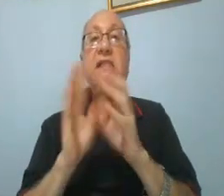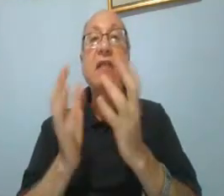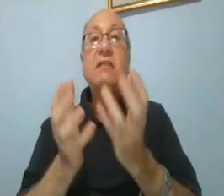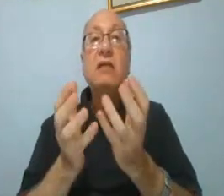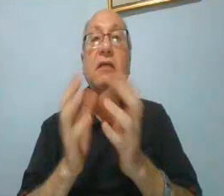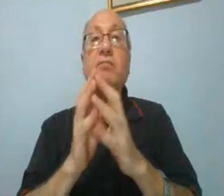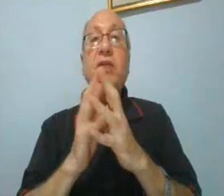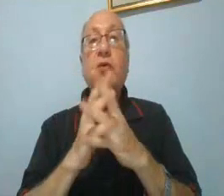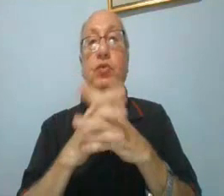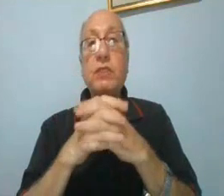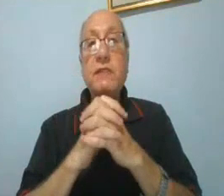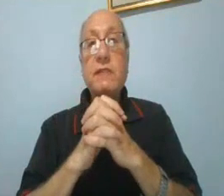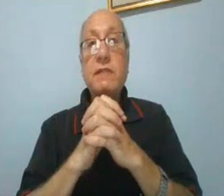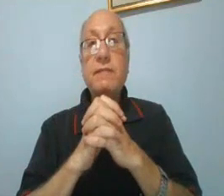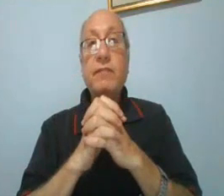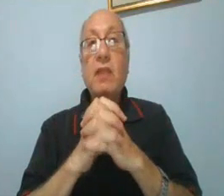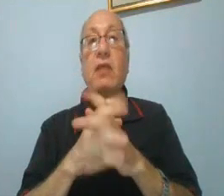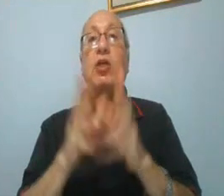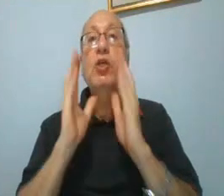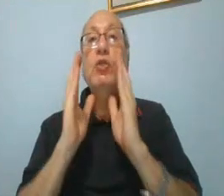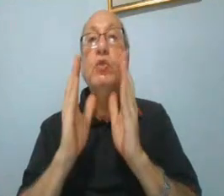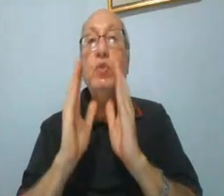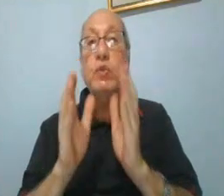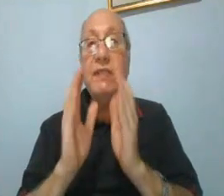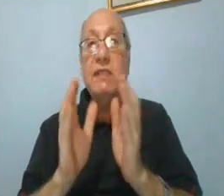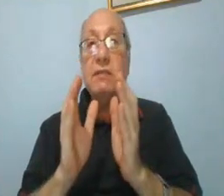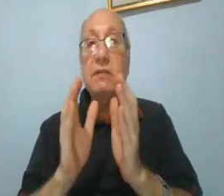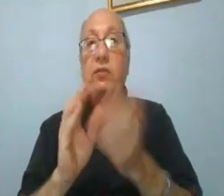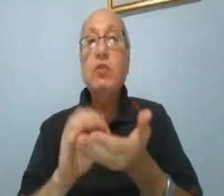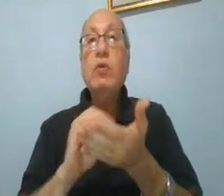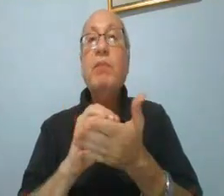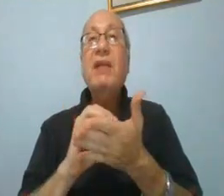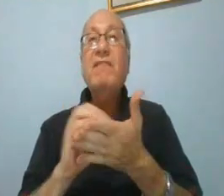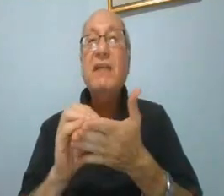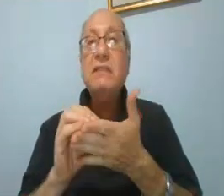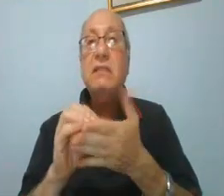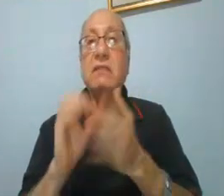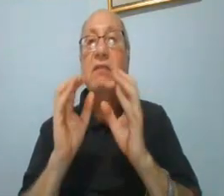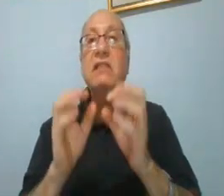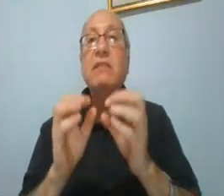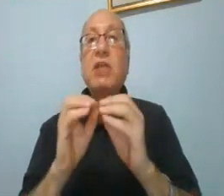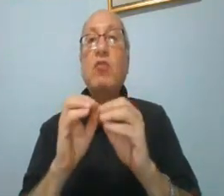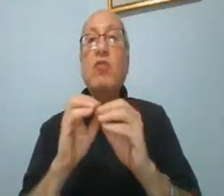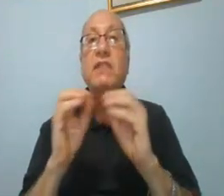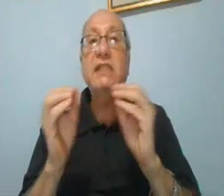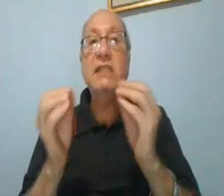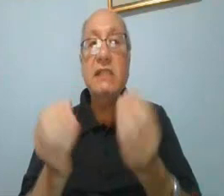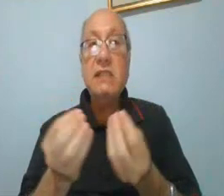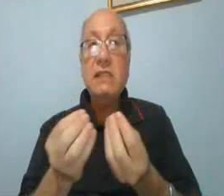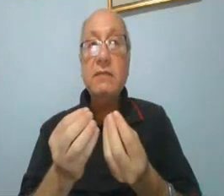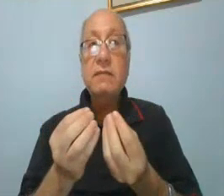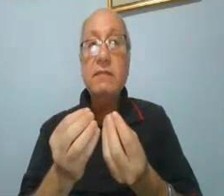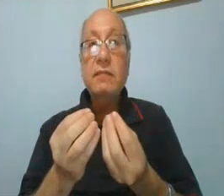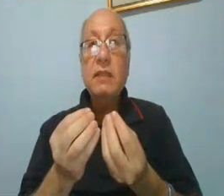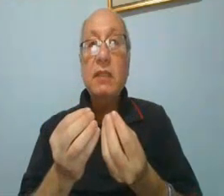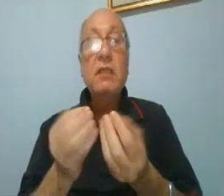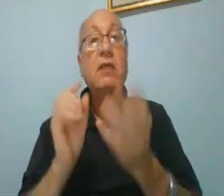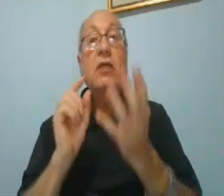are standard precautions used to prevent the transmission of